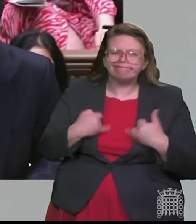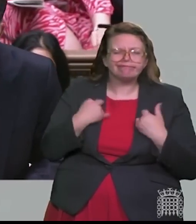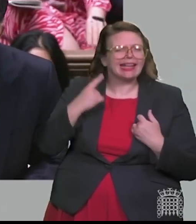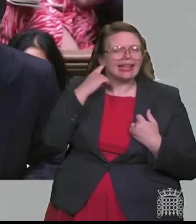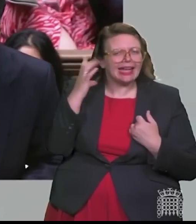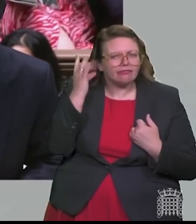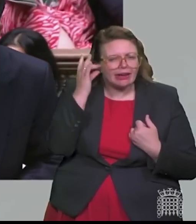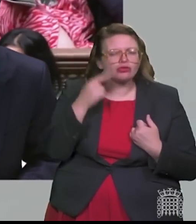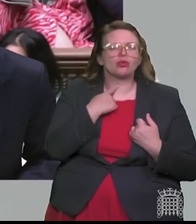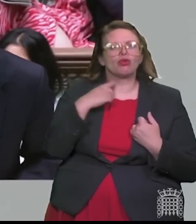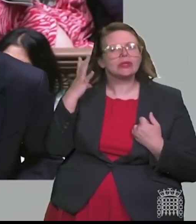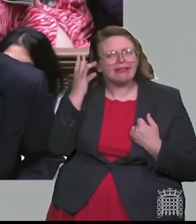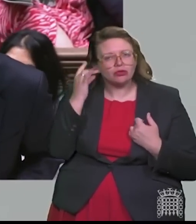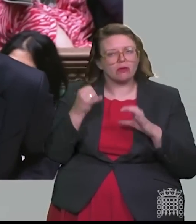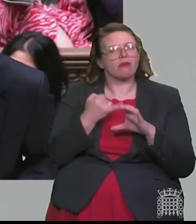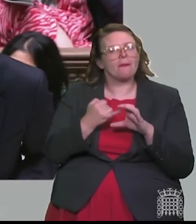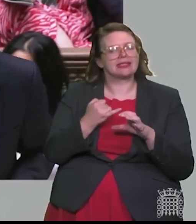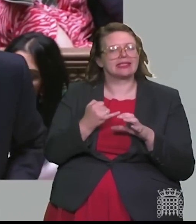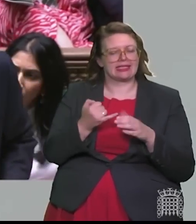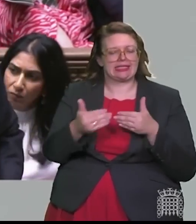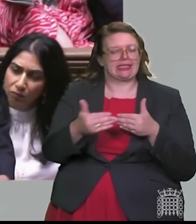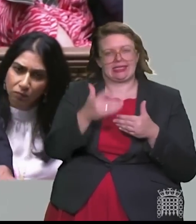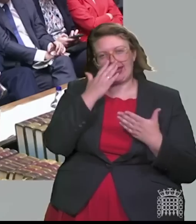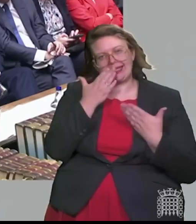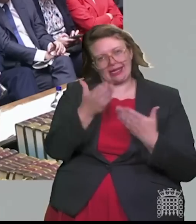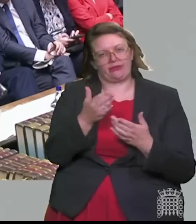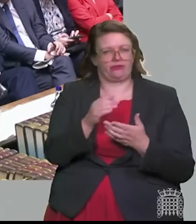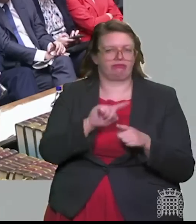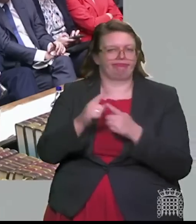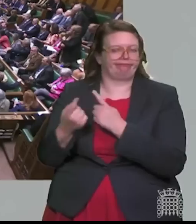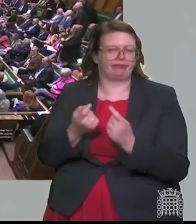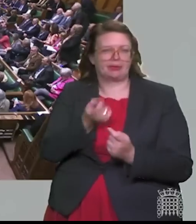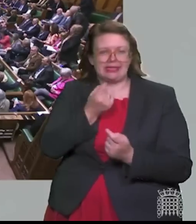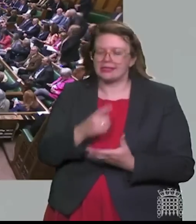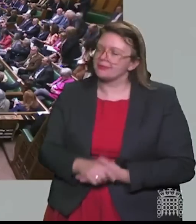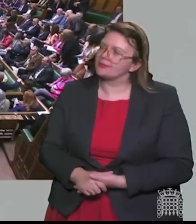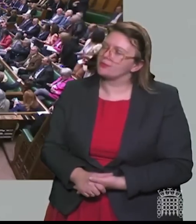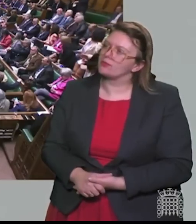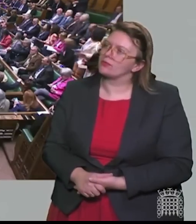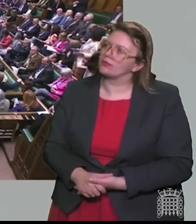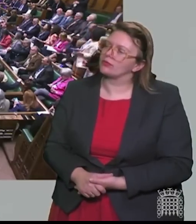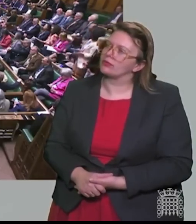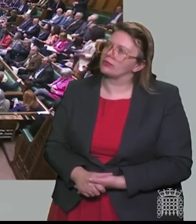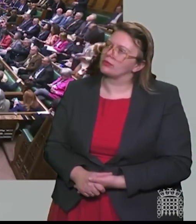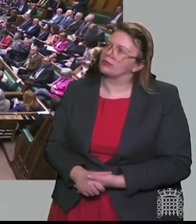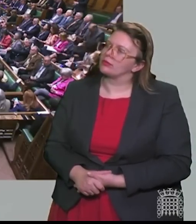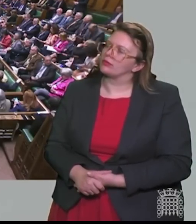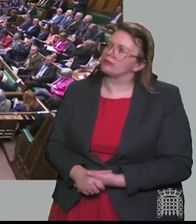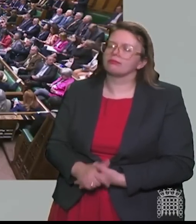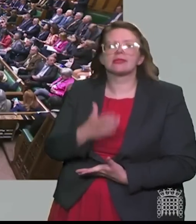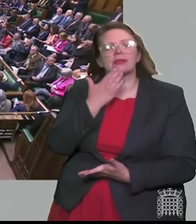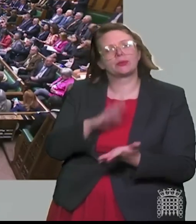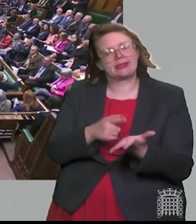or throat infections, pharmacists will now be able to provide you with the medicines that you need. Thank you, Mr. Speaker. 1/4